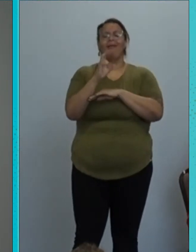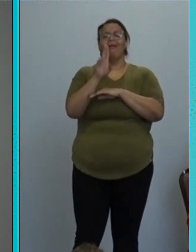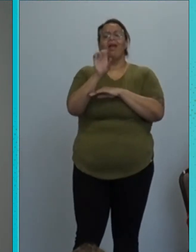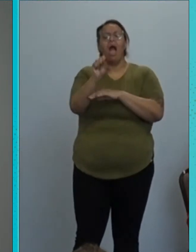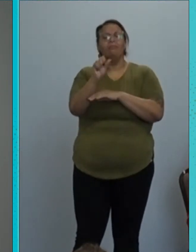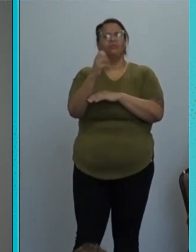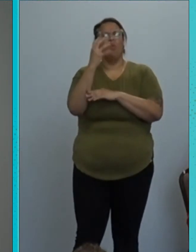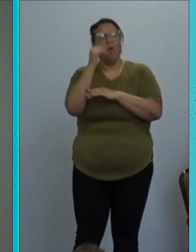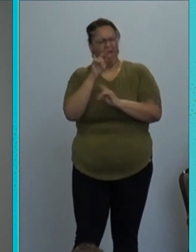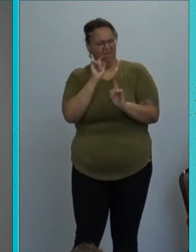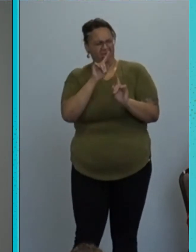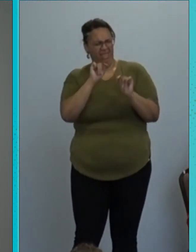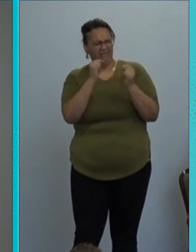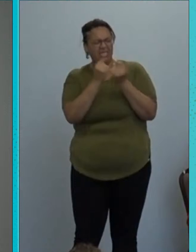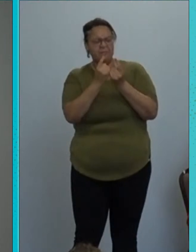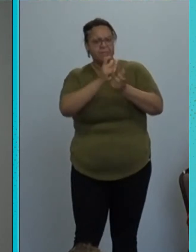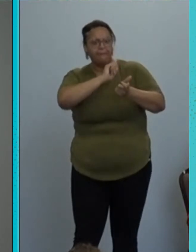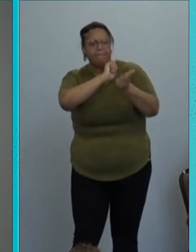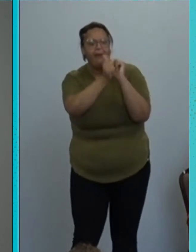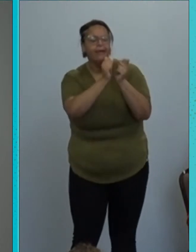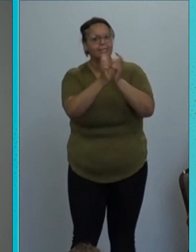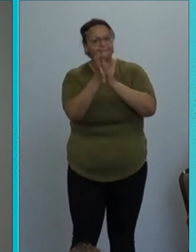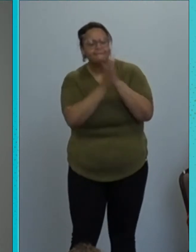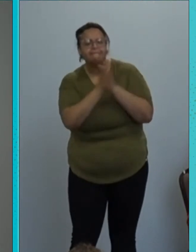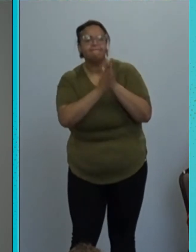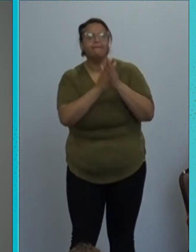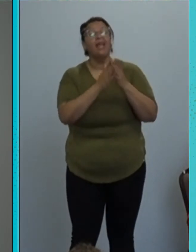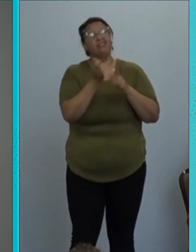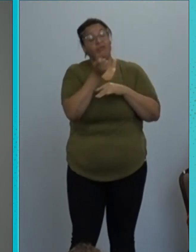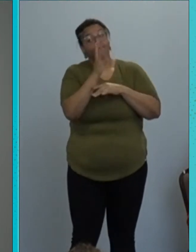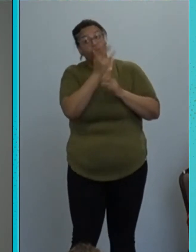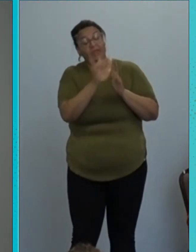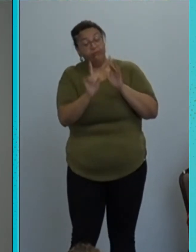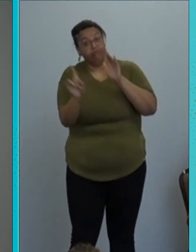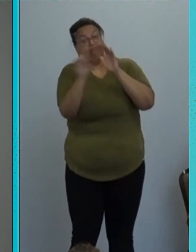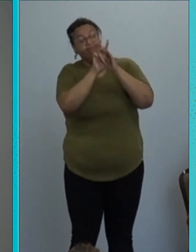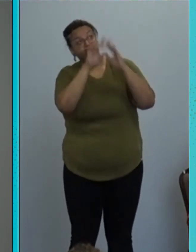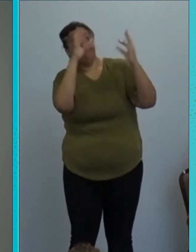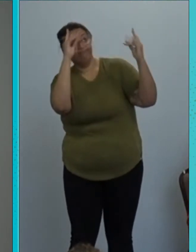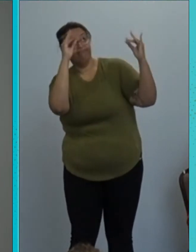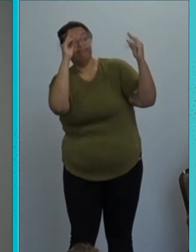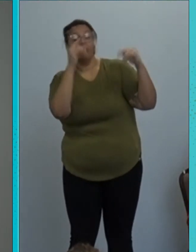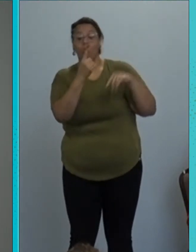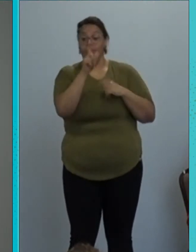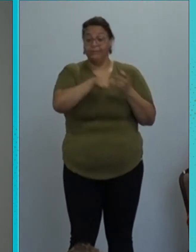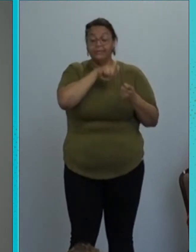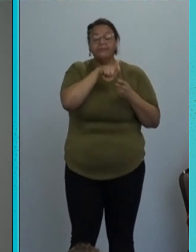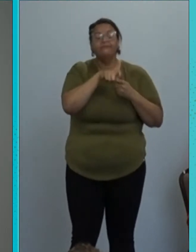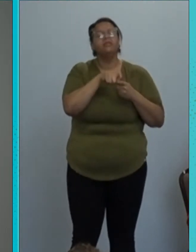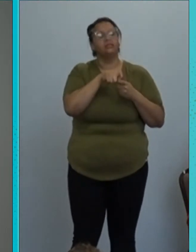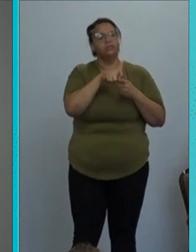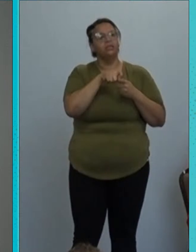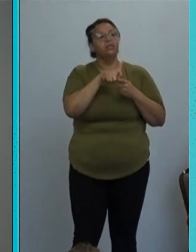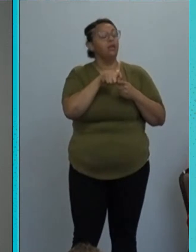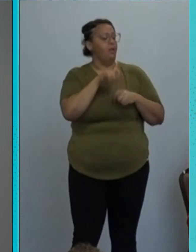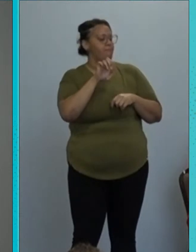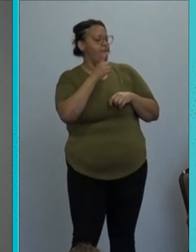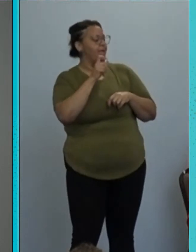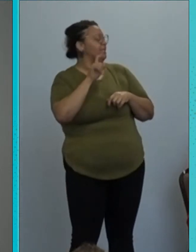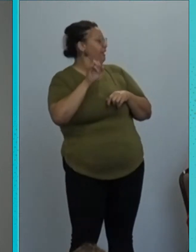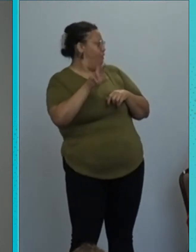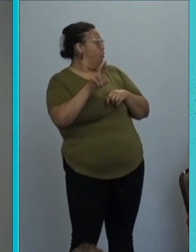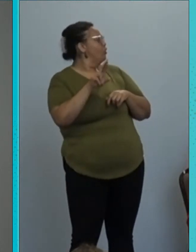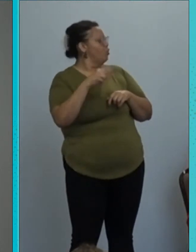competitive. A few things come to mind, and one in particular, Xavier, when I heard you